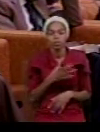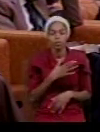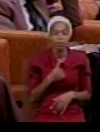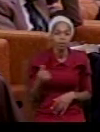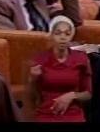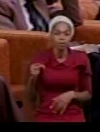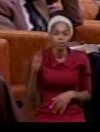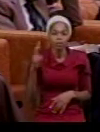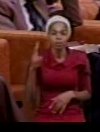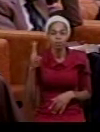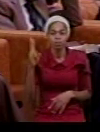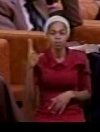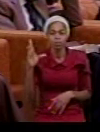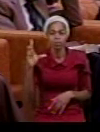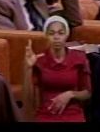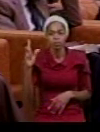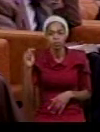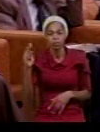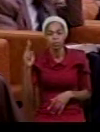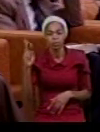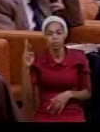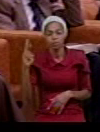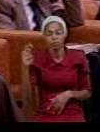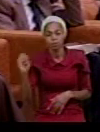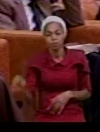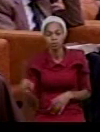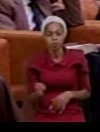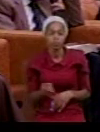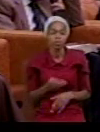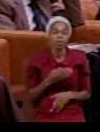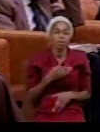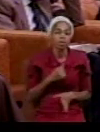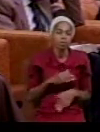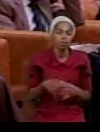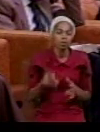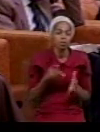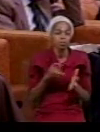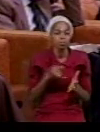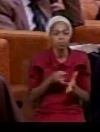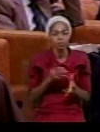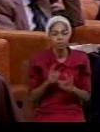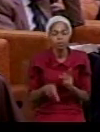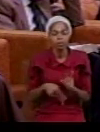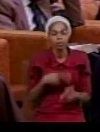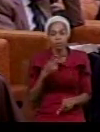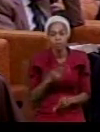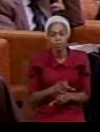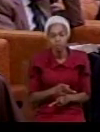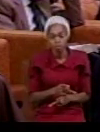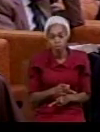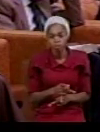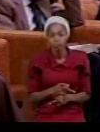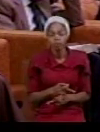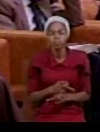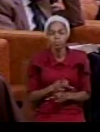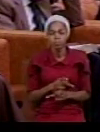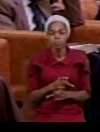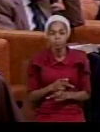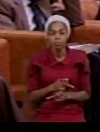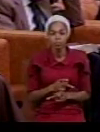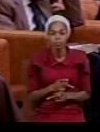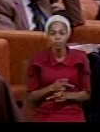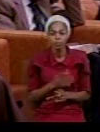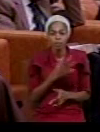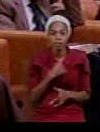vulture and the kite after his kind. Every raven after his kind, and the